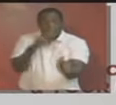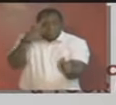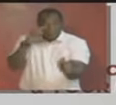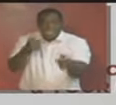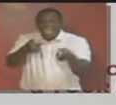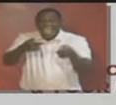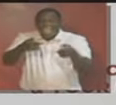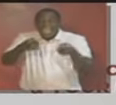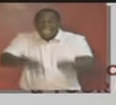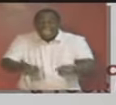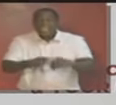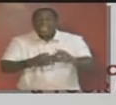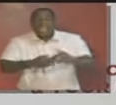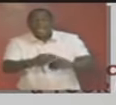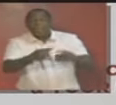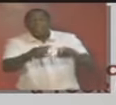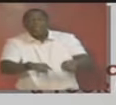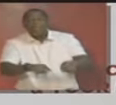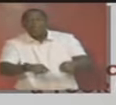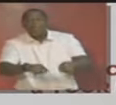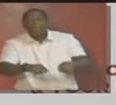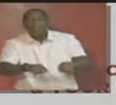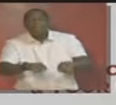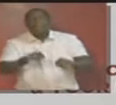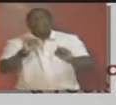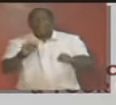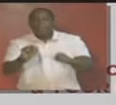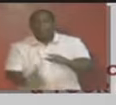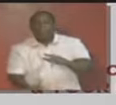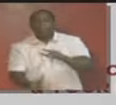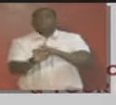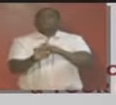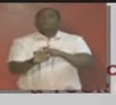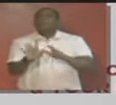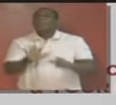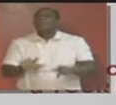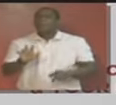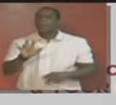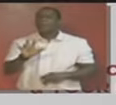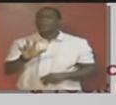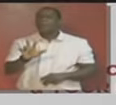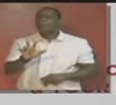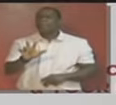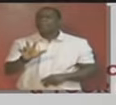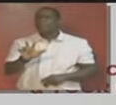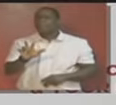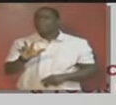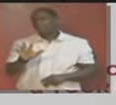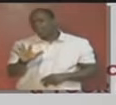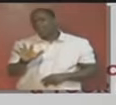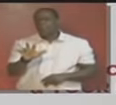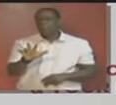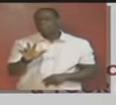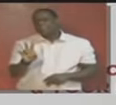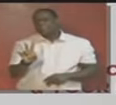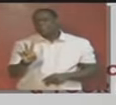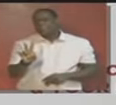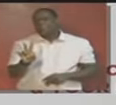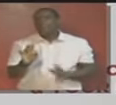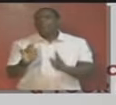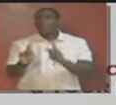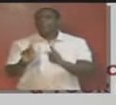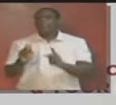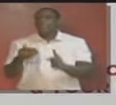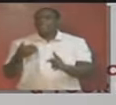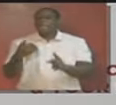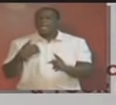generated 35 or so, I think 35 or 37 individuals who had some sort of thrombotic